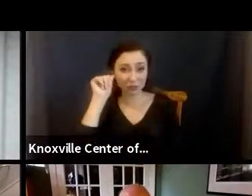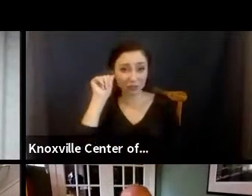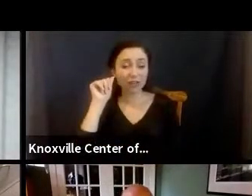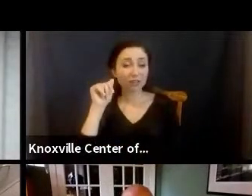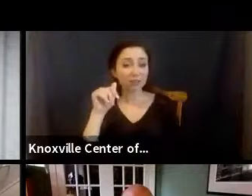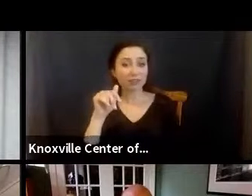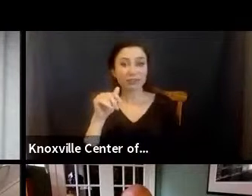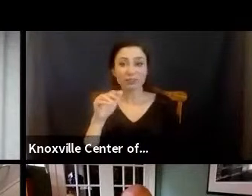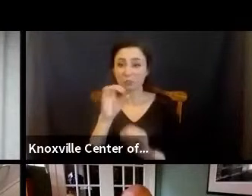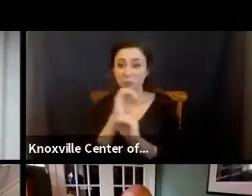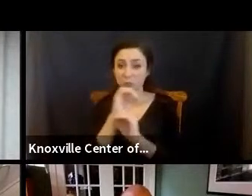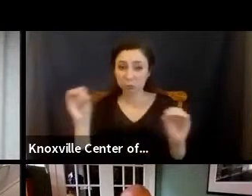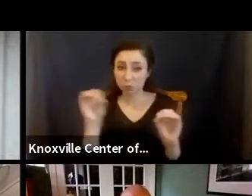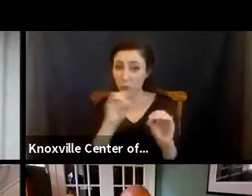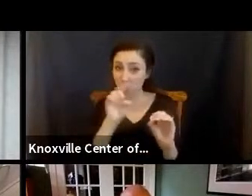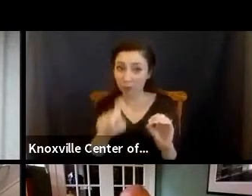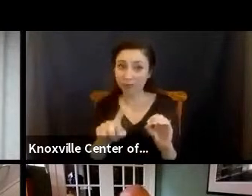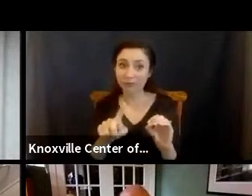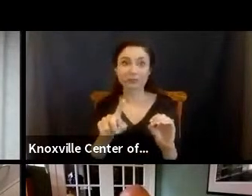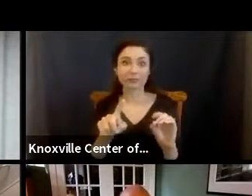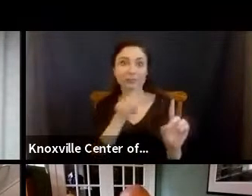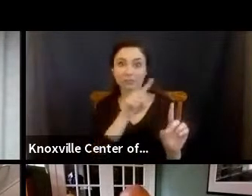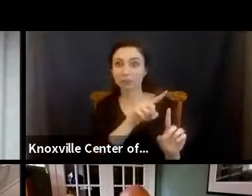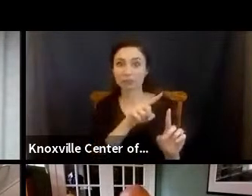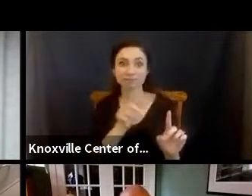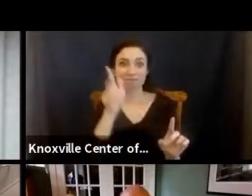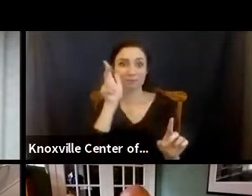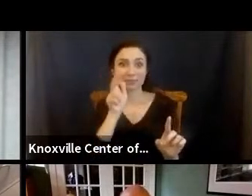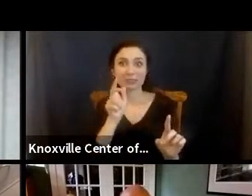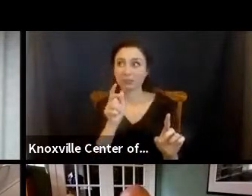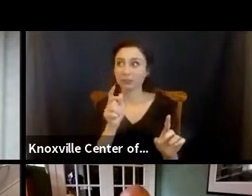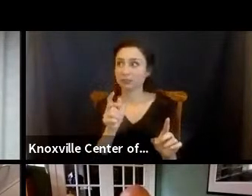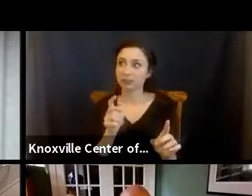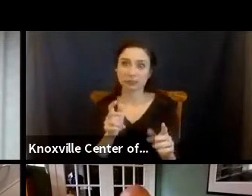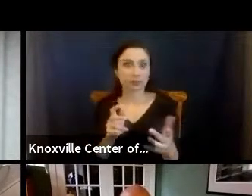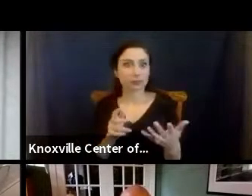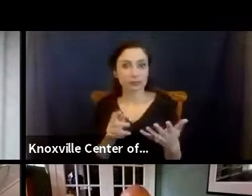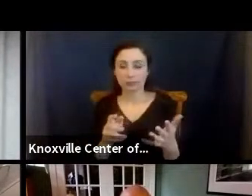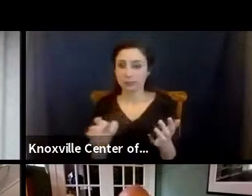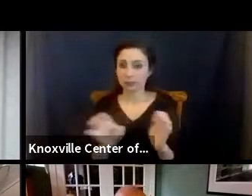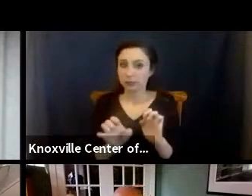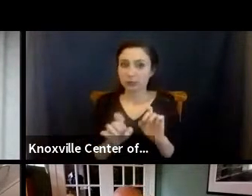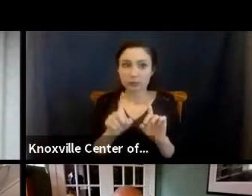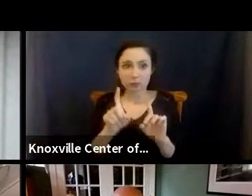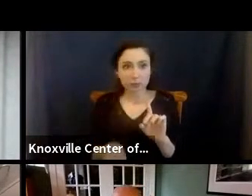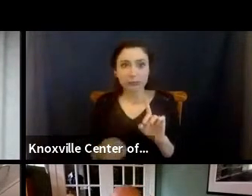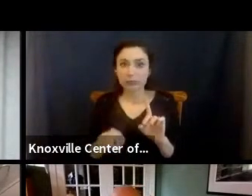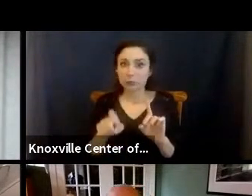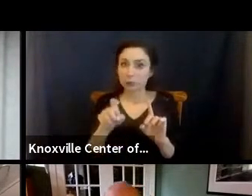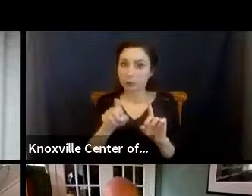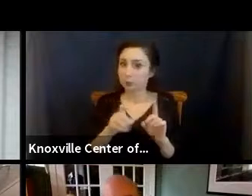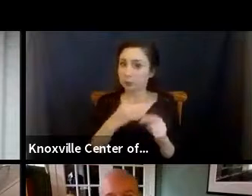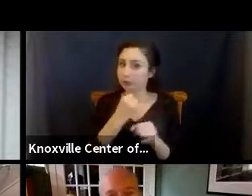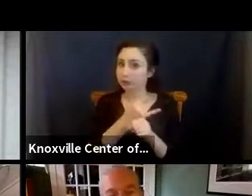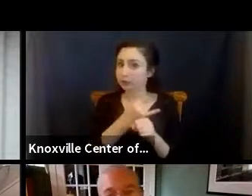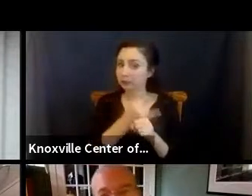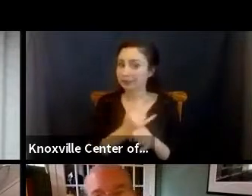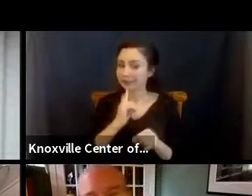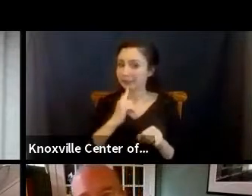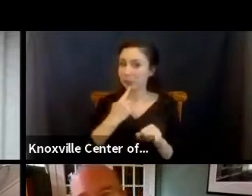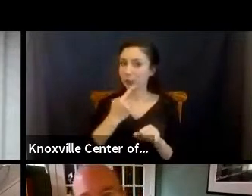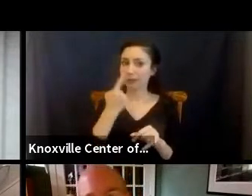an urgency in her voice about what's going on at the campus in terms of their rate of growth